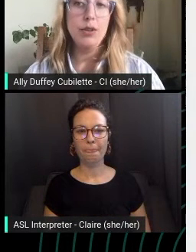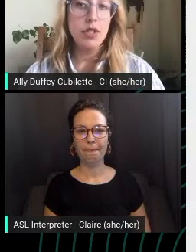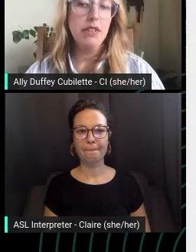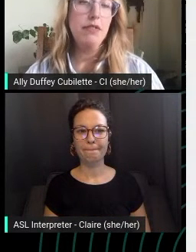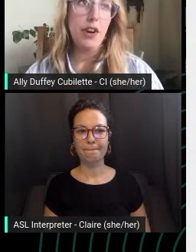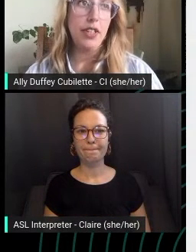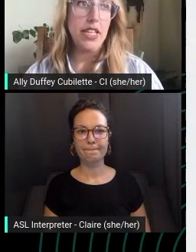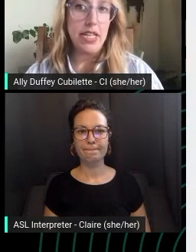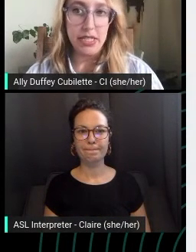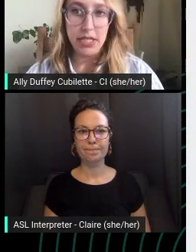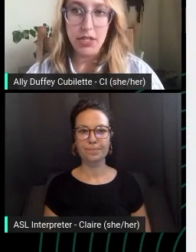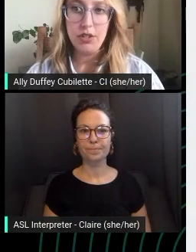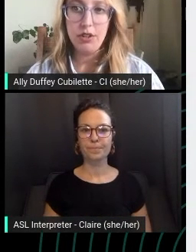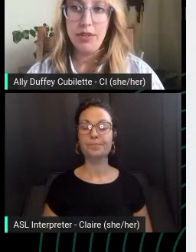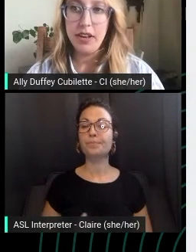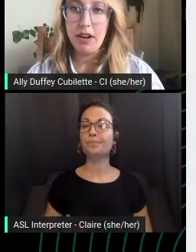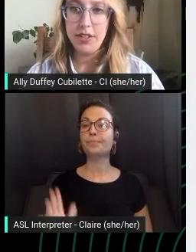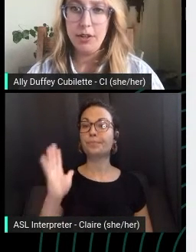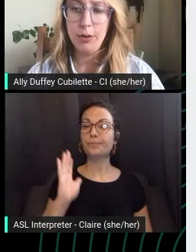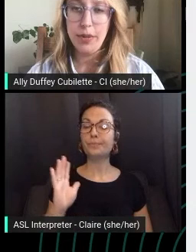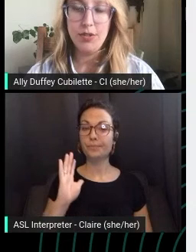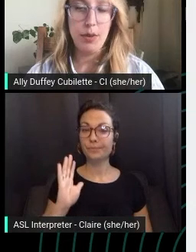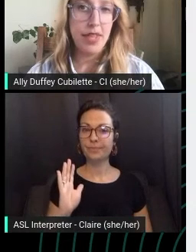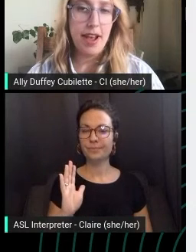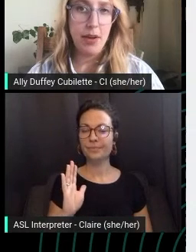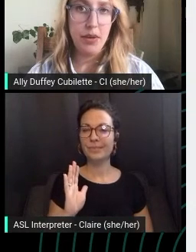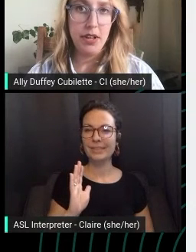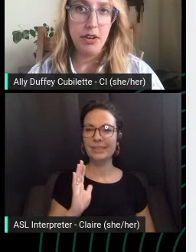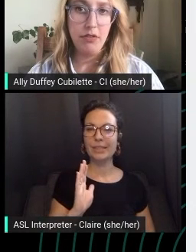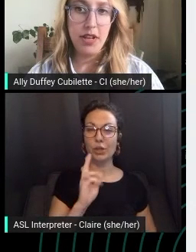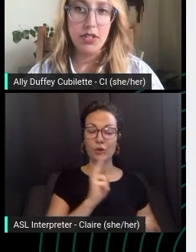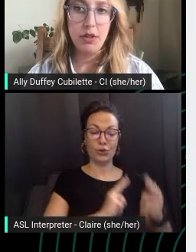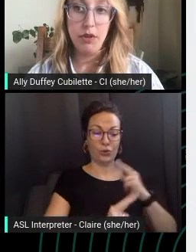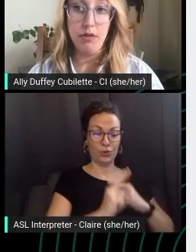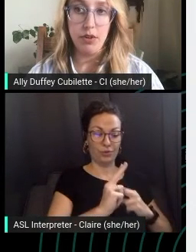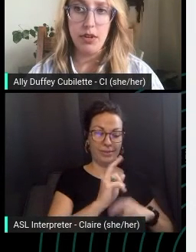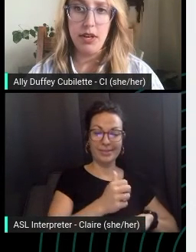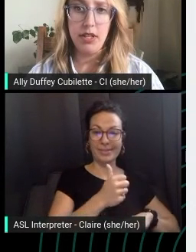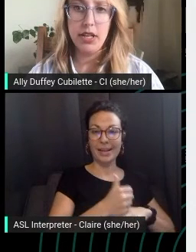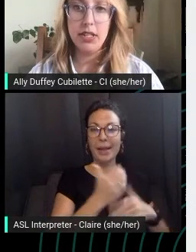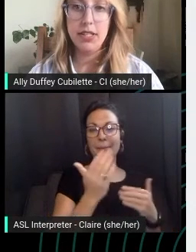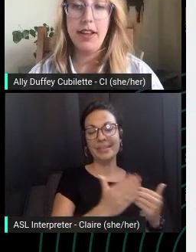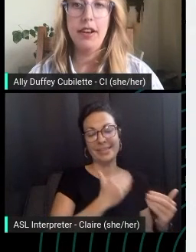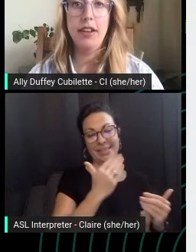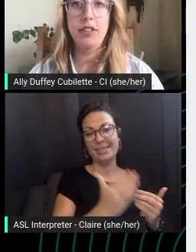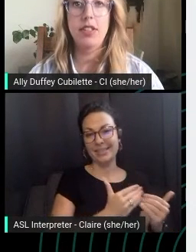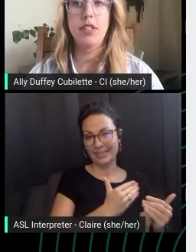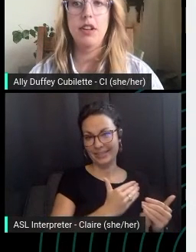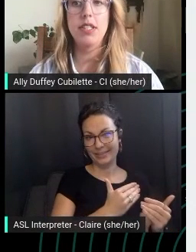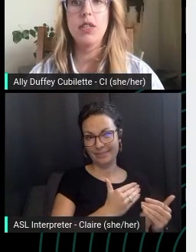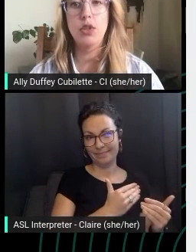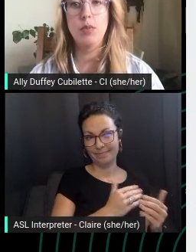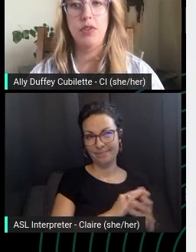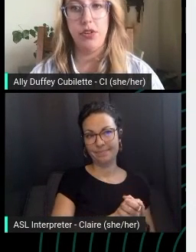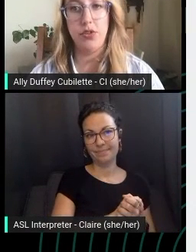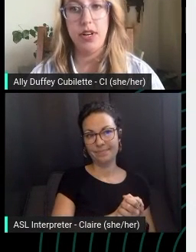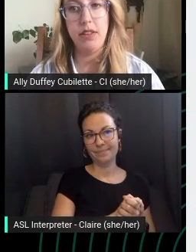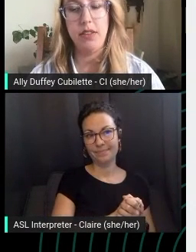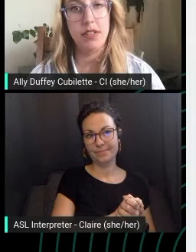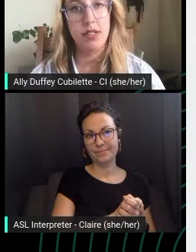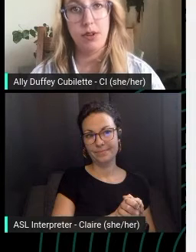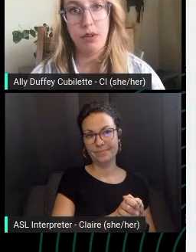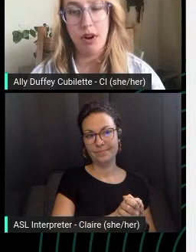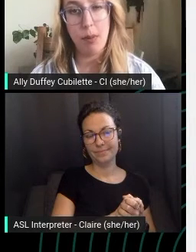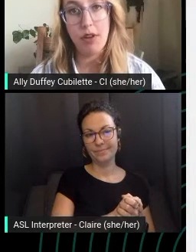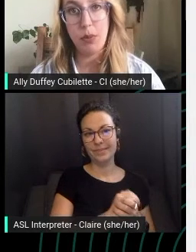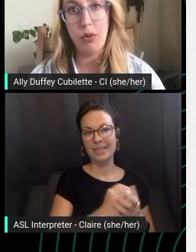It used to be fairly easy to create content groupings from the admin interface of Universal Analytics, and it's honestly super frustrating that